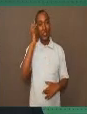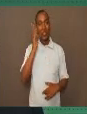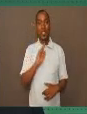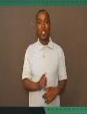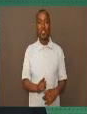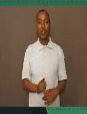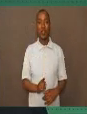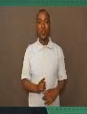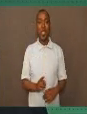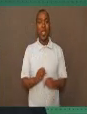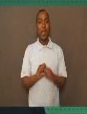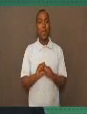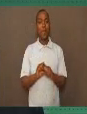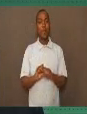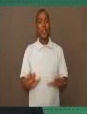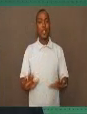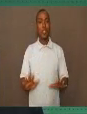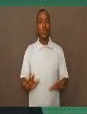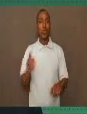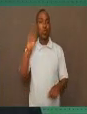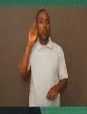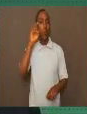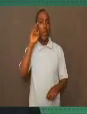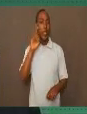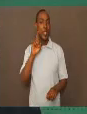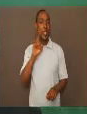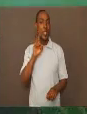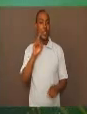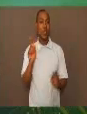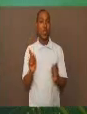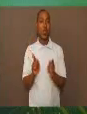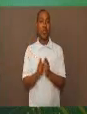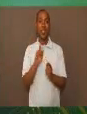are spread through sexual contact.